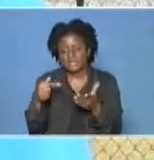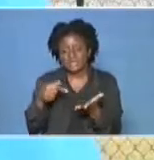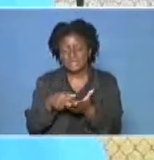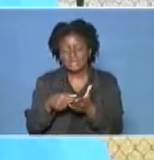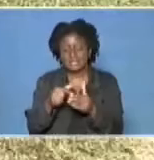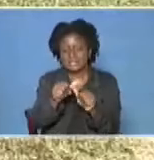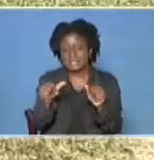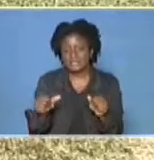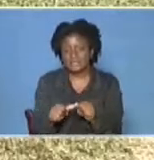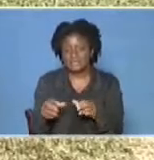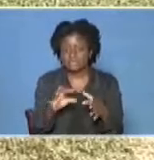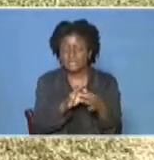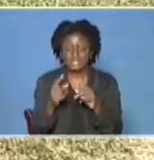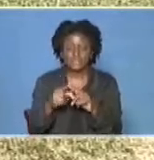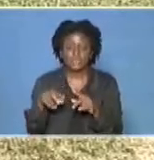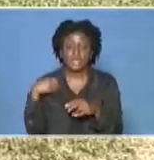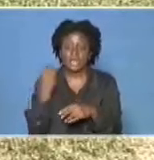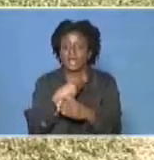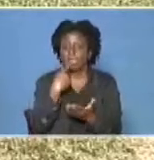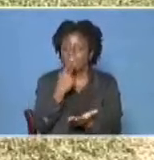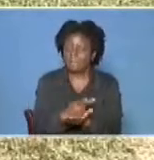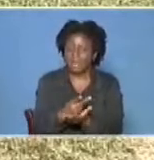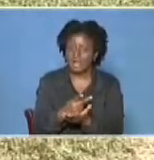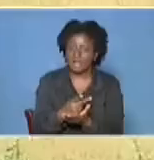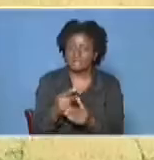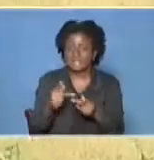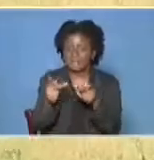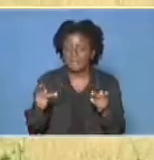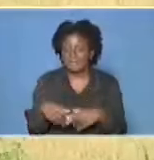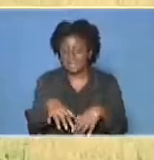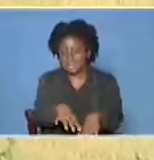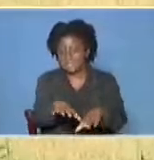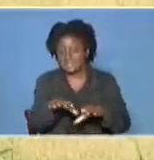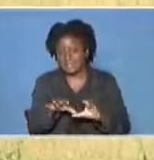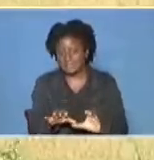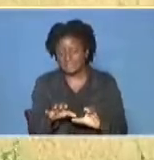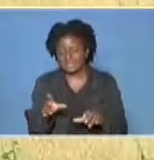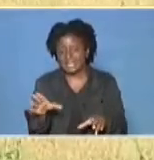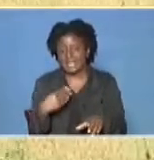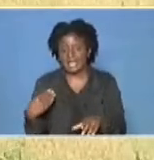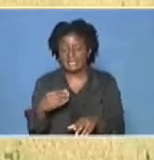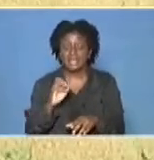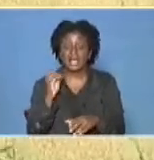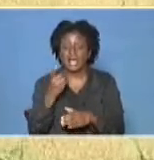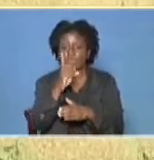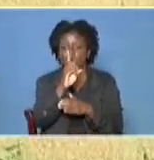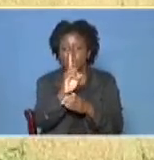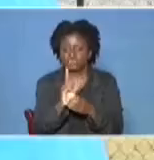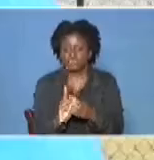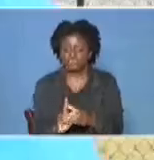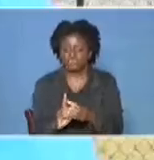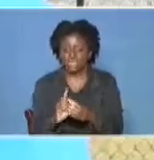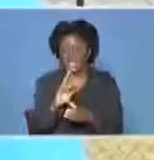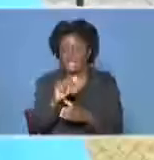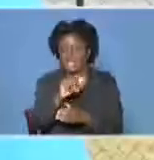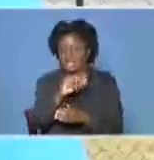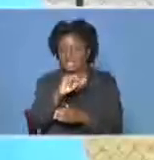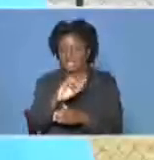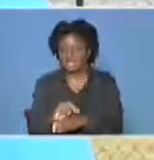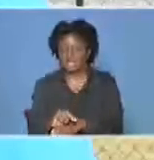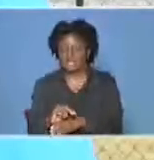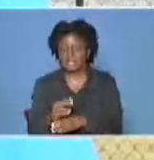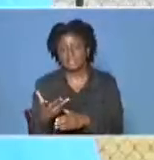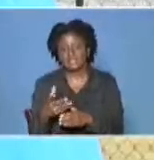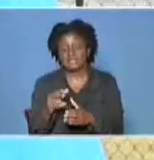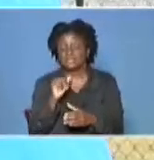our parks, our public cemeteries, and definitely our drain. Our drain has been